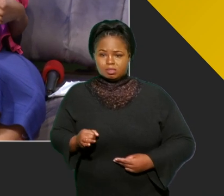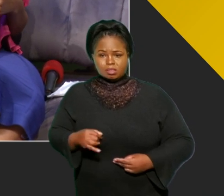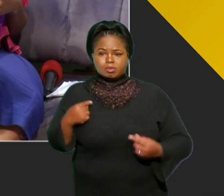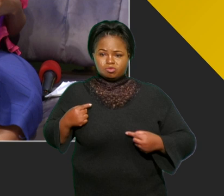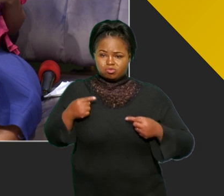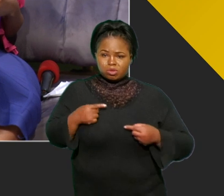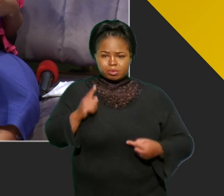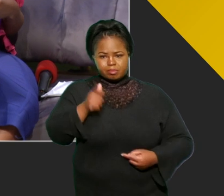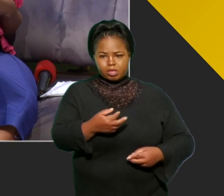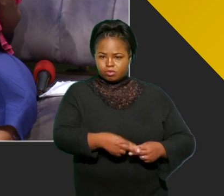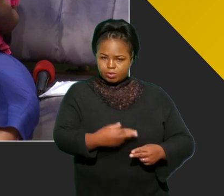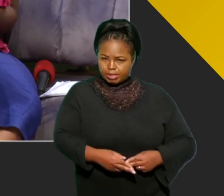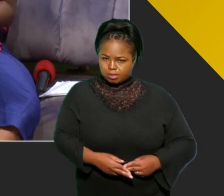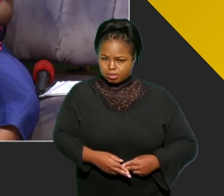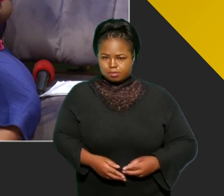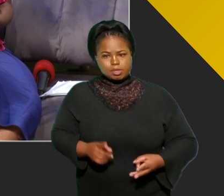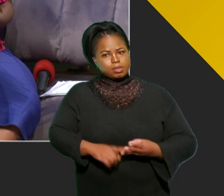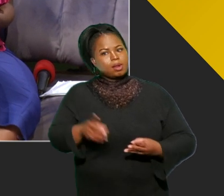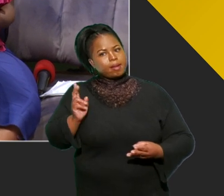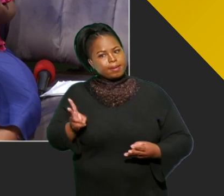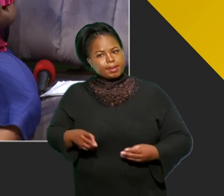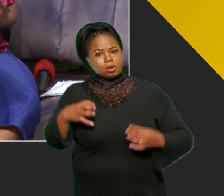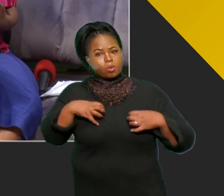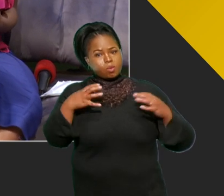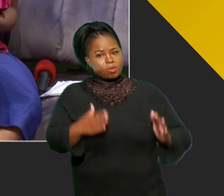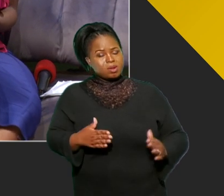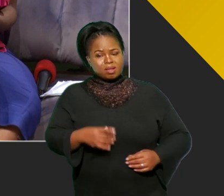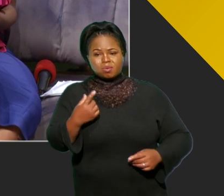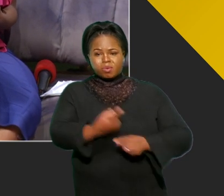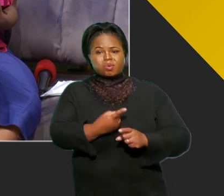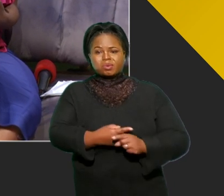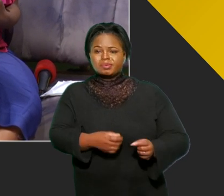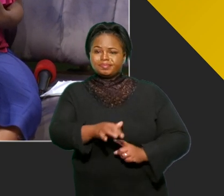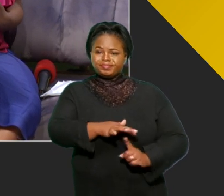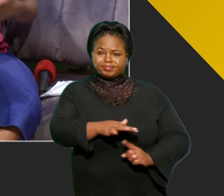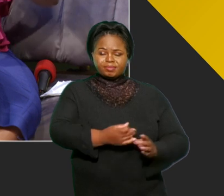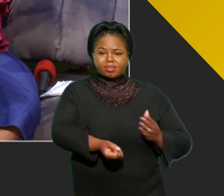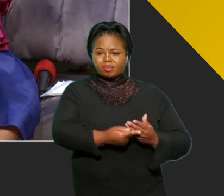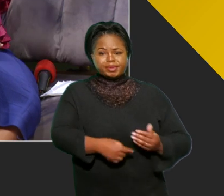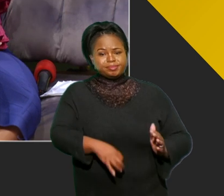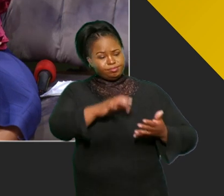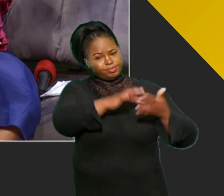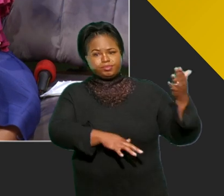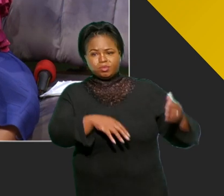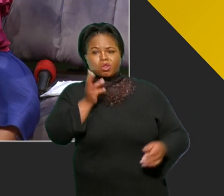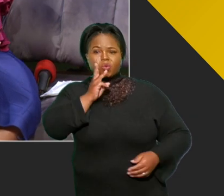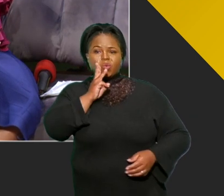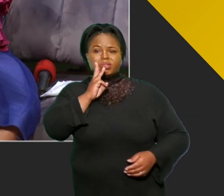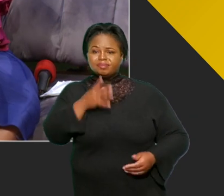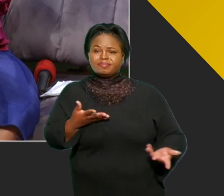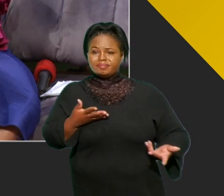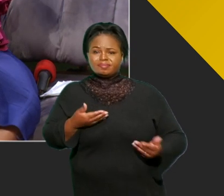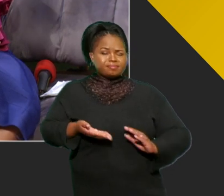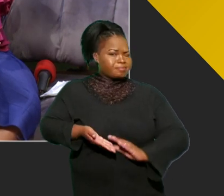and struggle with paying rent. Hey. But at the same time, for the landlord, finding themselves in a situation where a bill, yameti, bill electricity